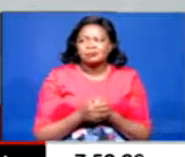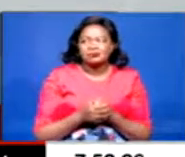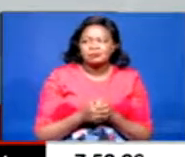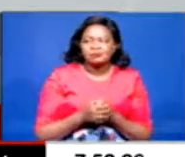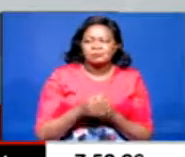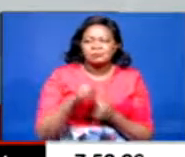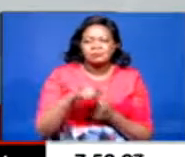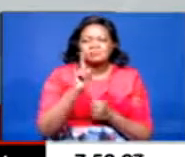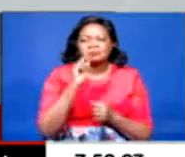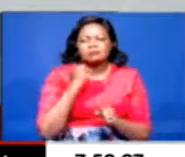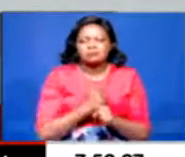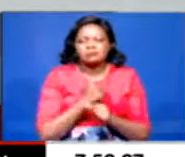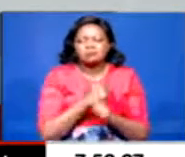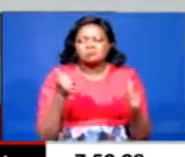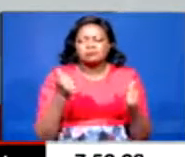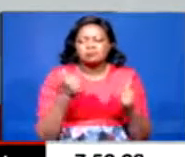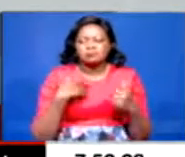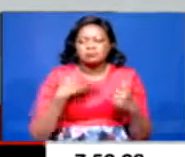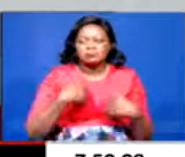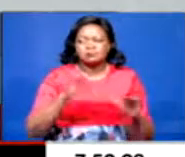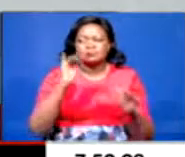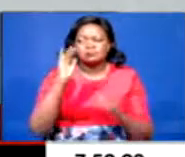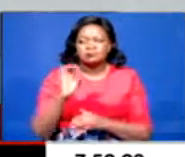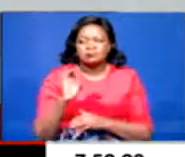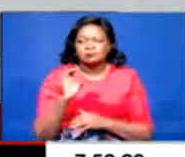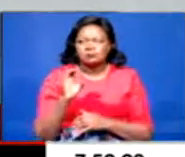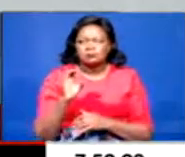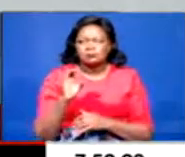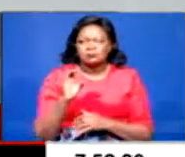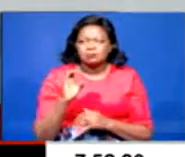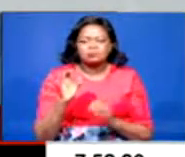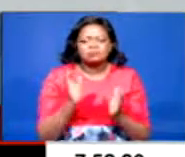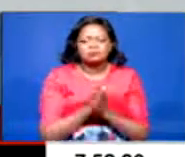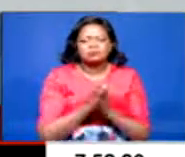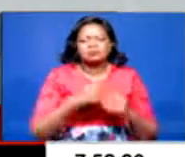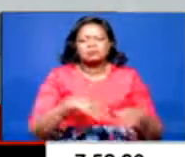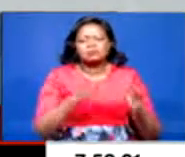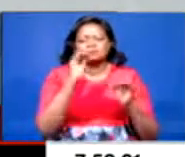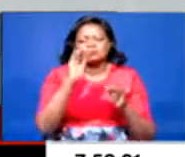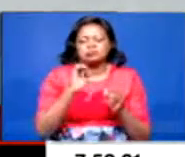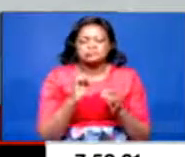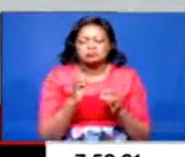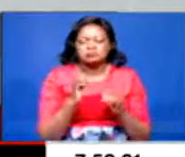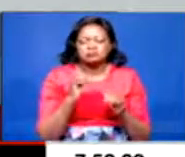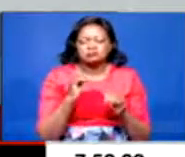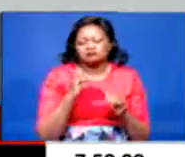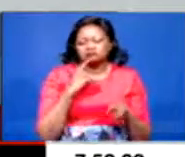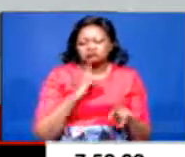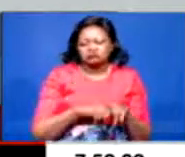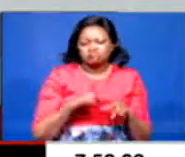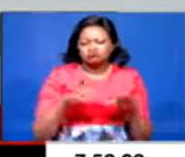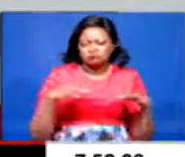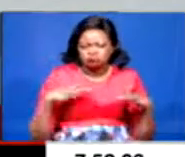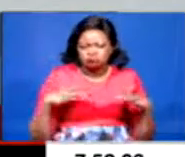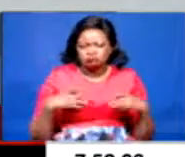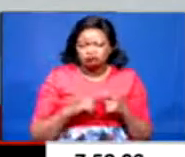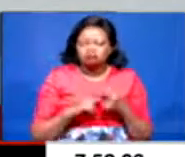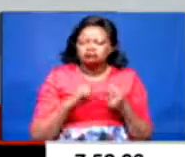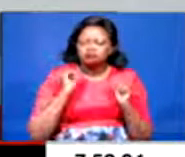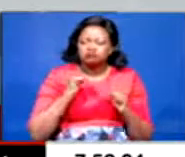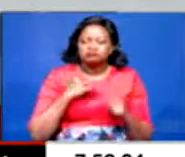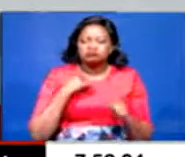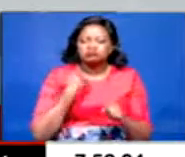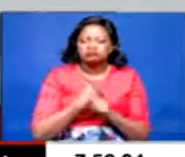epitaph. He wants to leave the IEBC and leave the IEBC with his head held high that he can be able to have a career after the